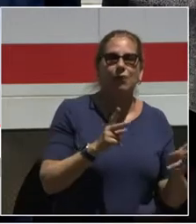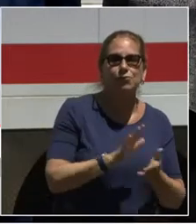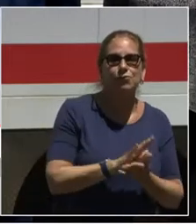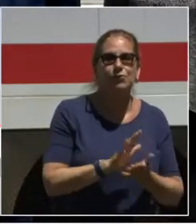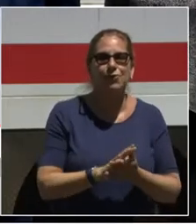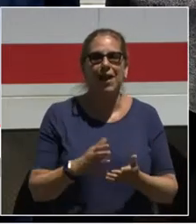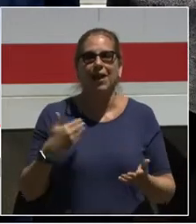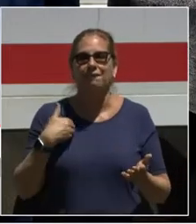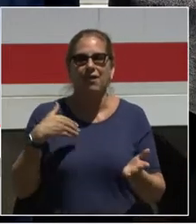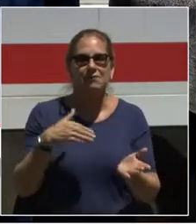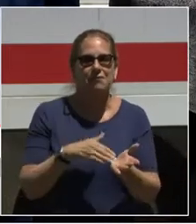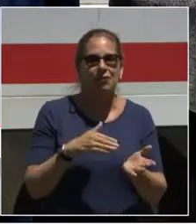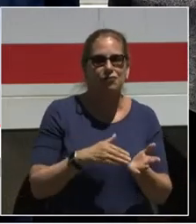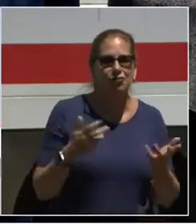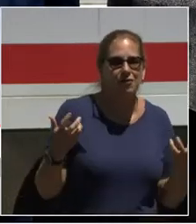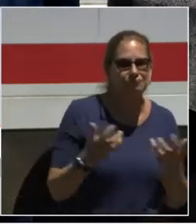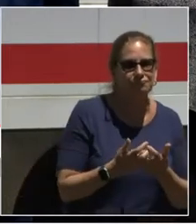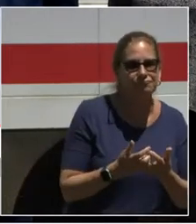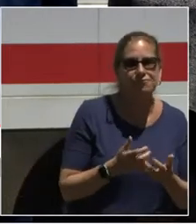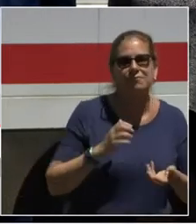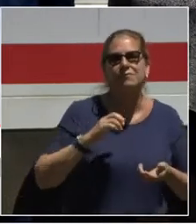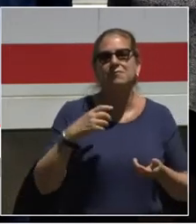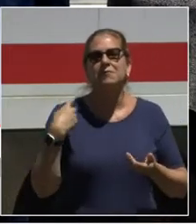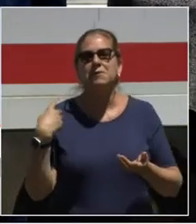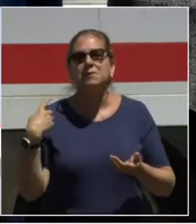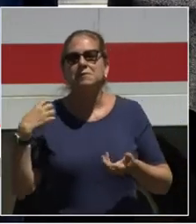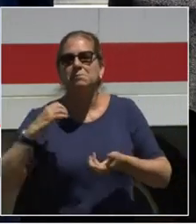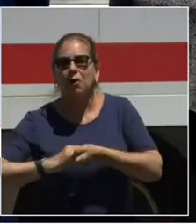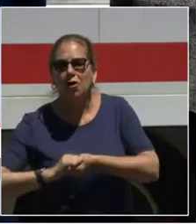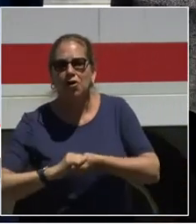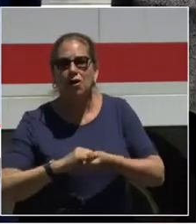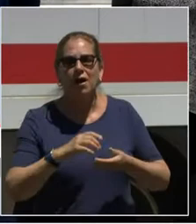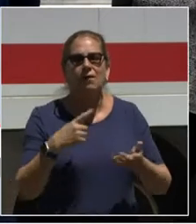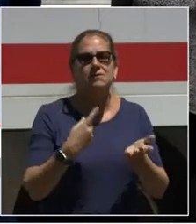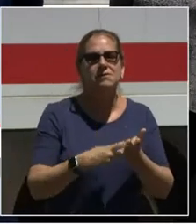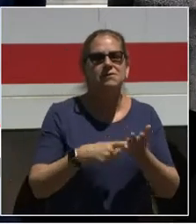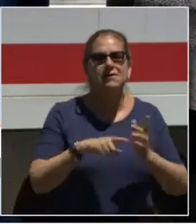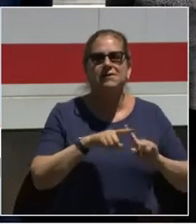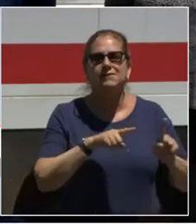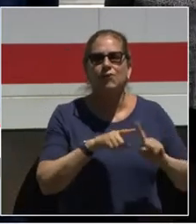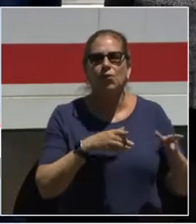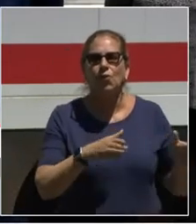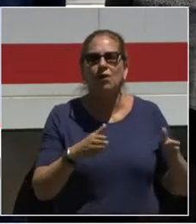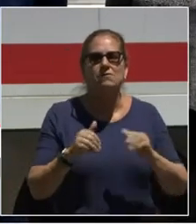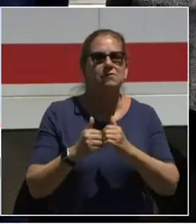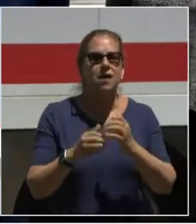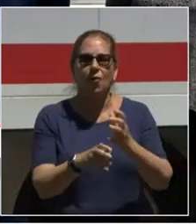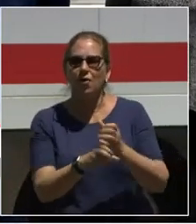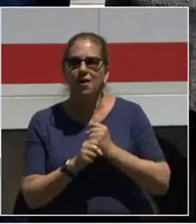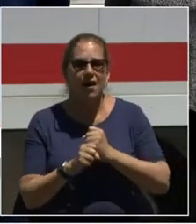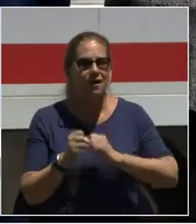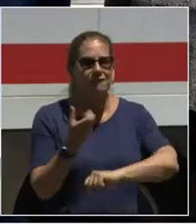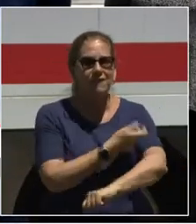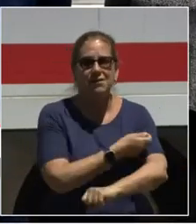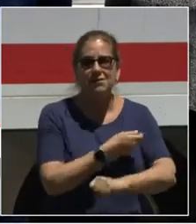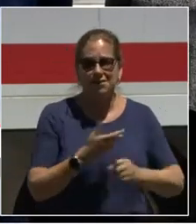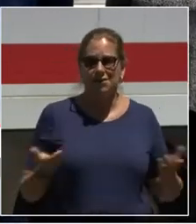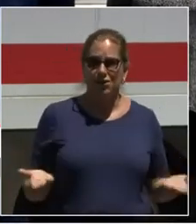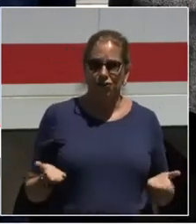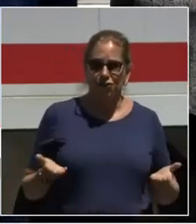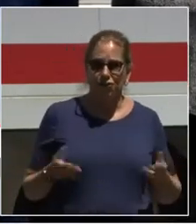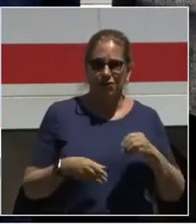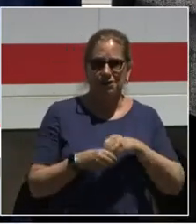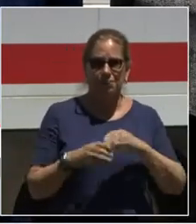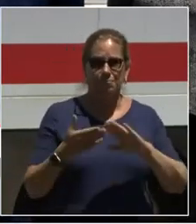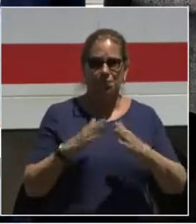you can connect to the vaccine right in the community. I know that Councilmember